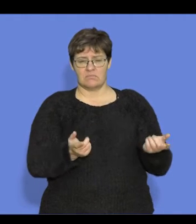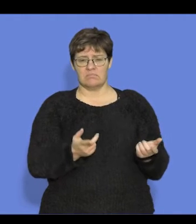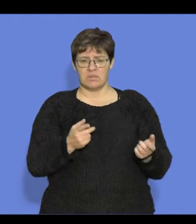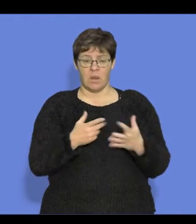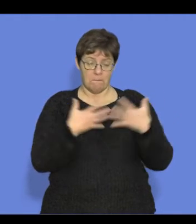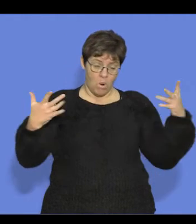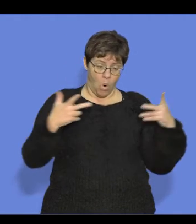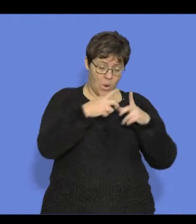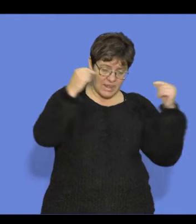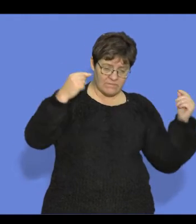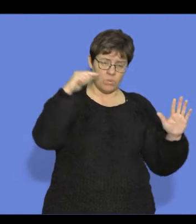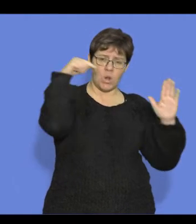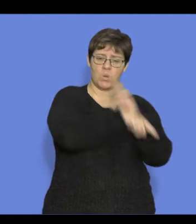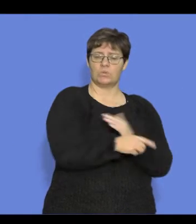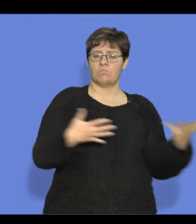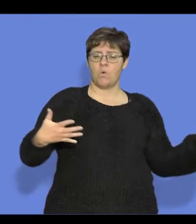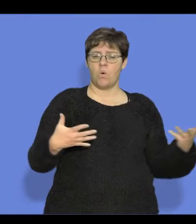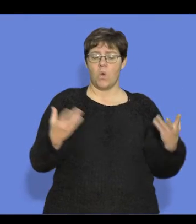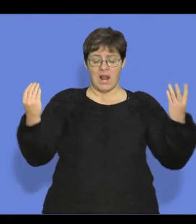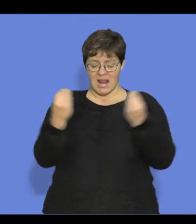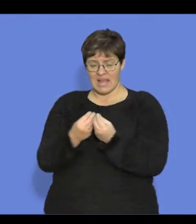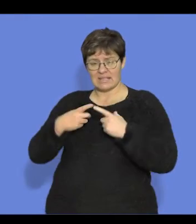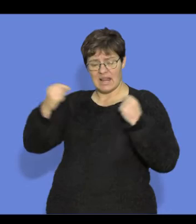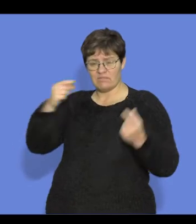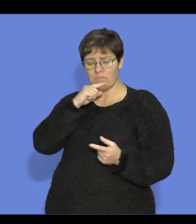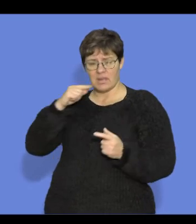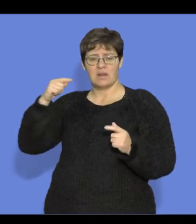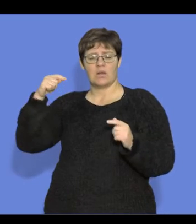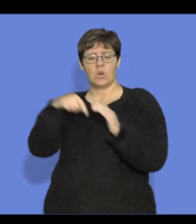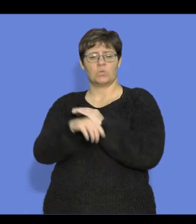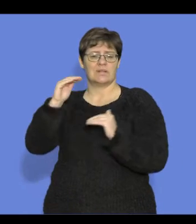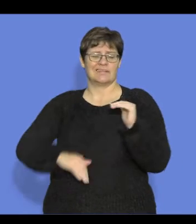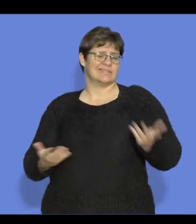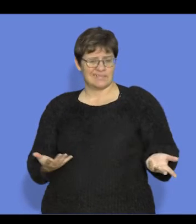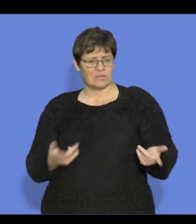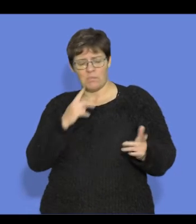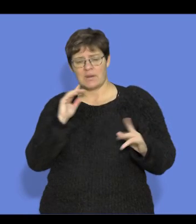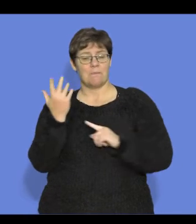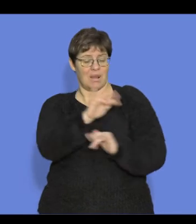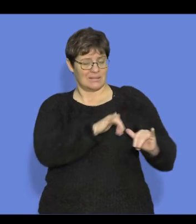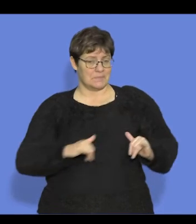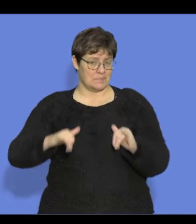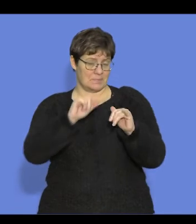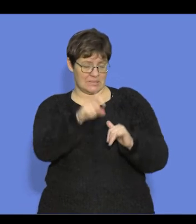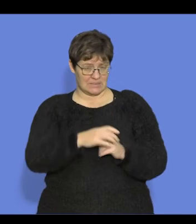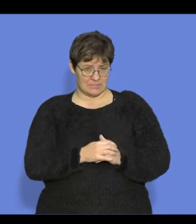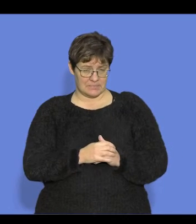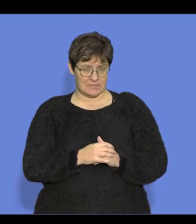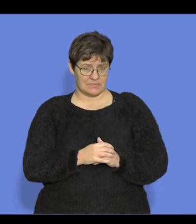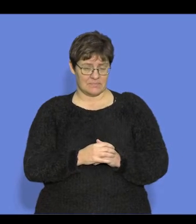lose more or less water. So they would have to use the same plant for that.